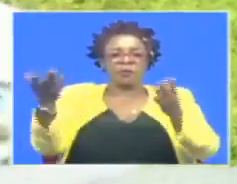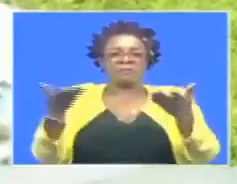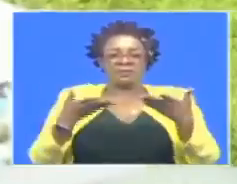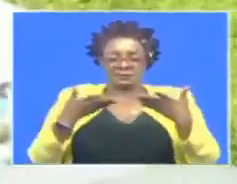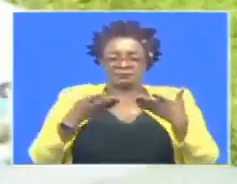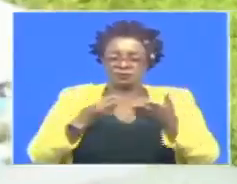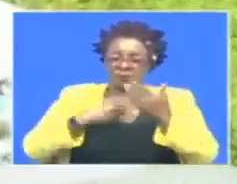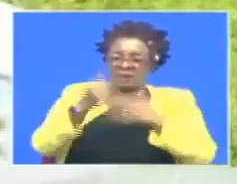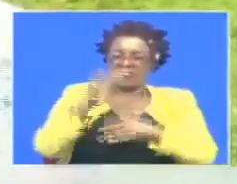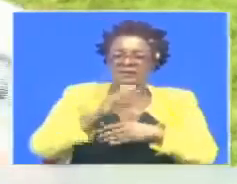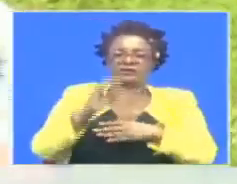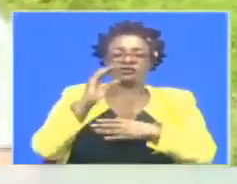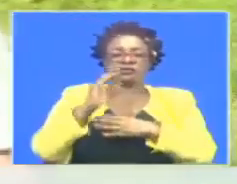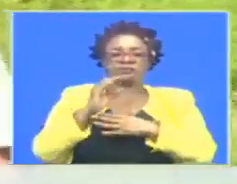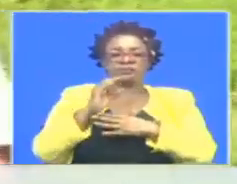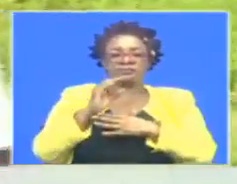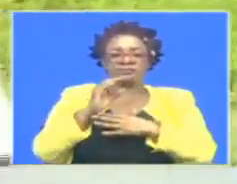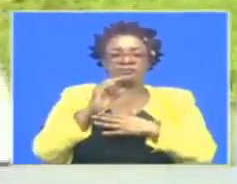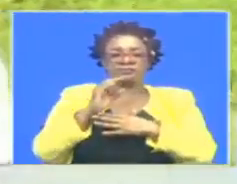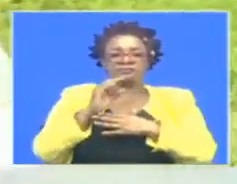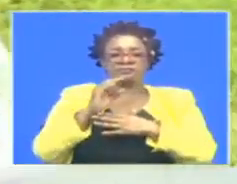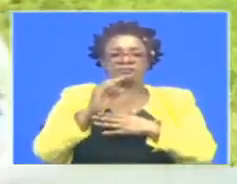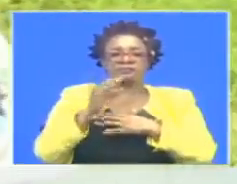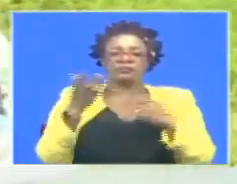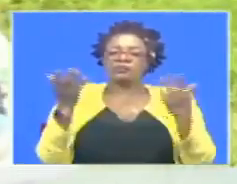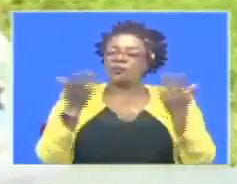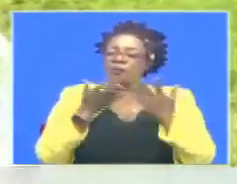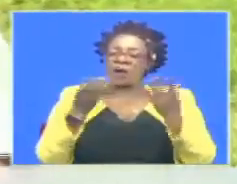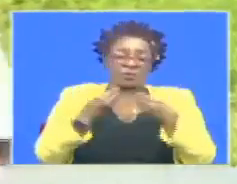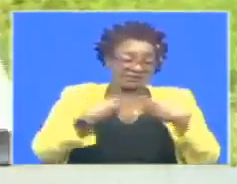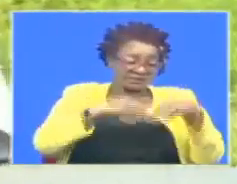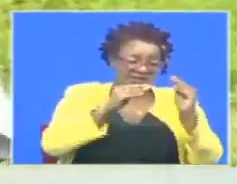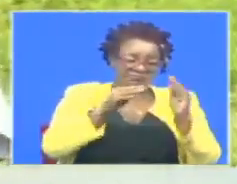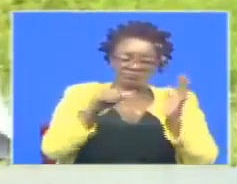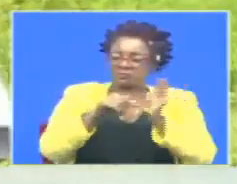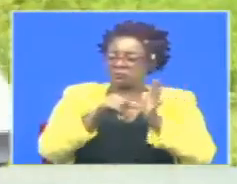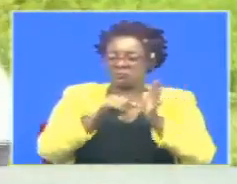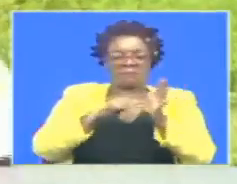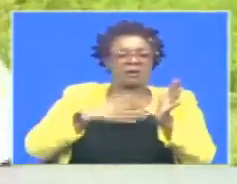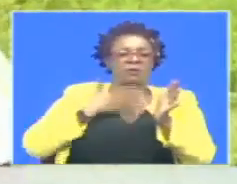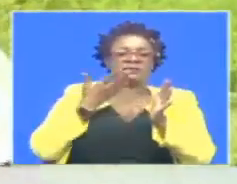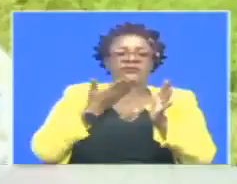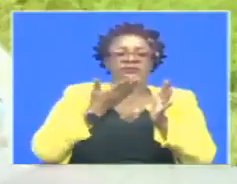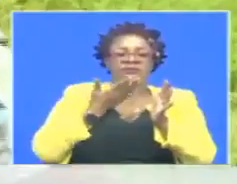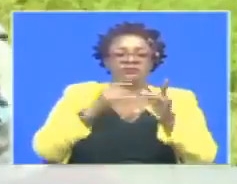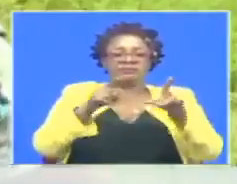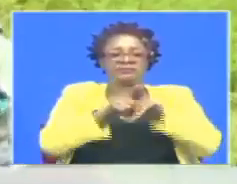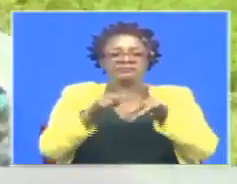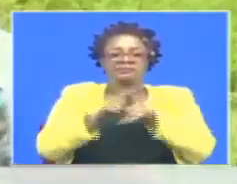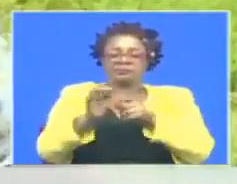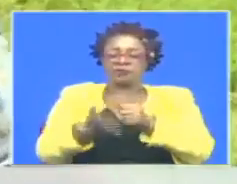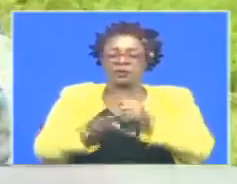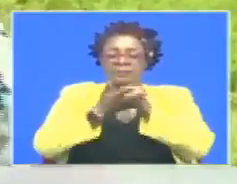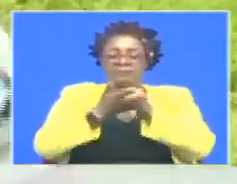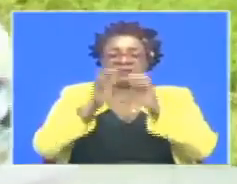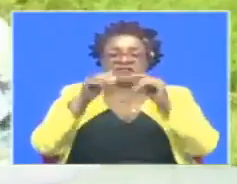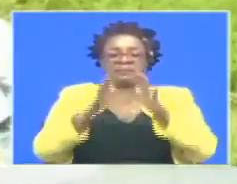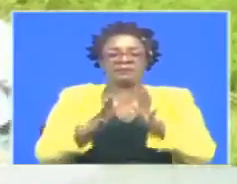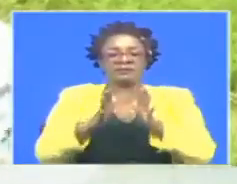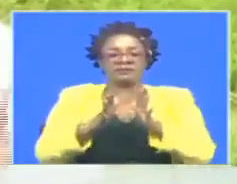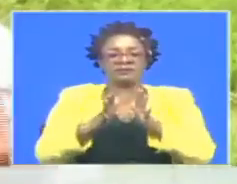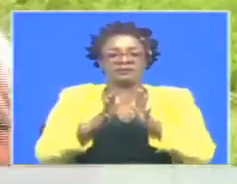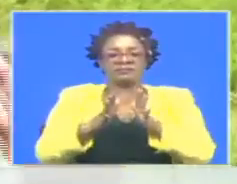cash. Yeah, wherever we are going to sell, that's our problem. But also we are going to help the farmers